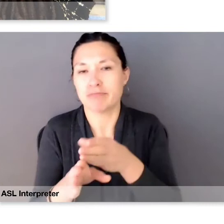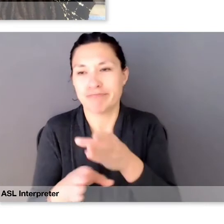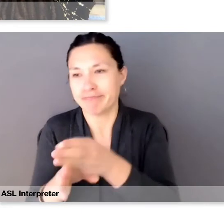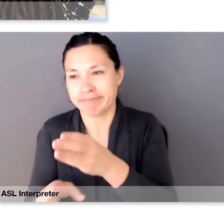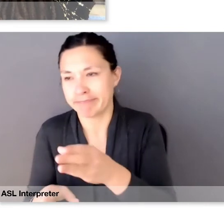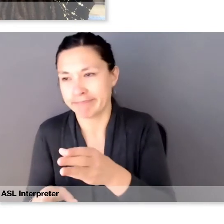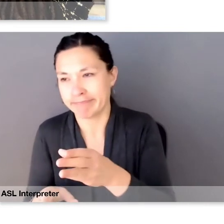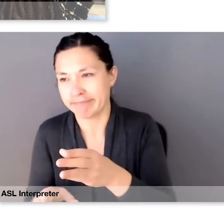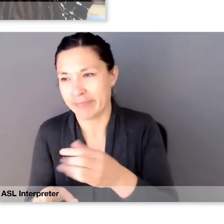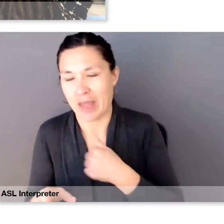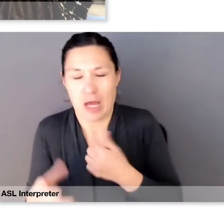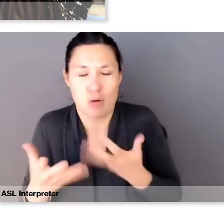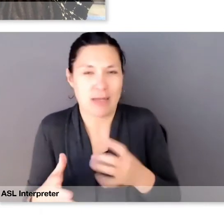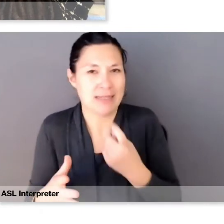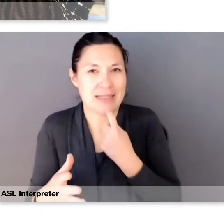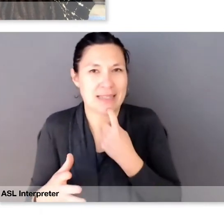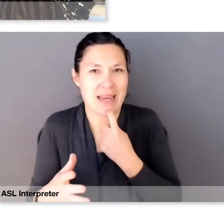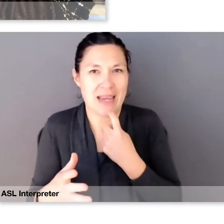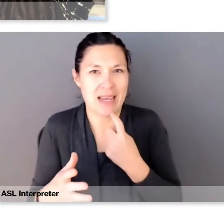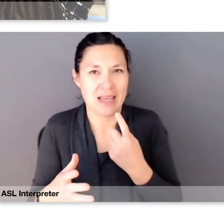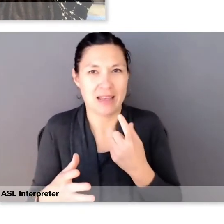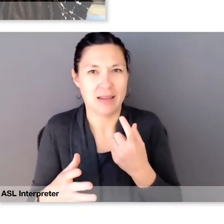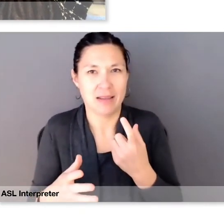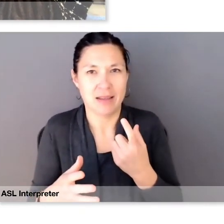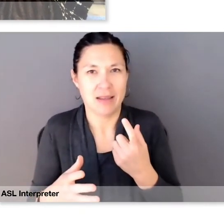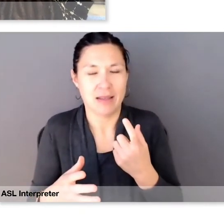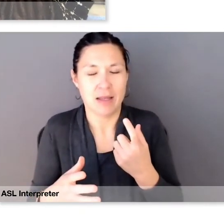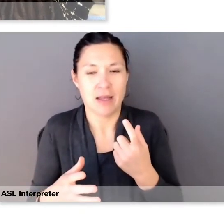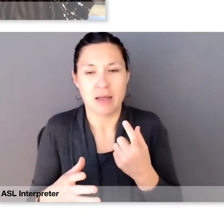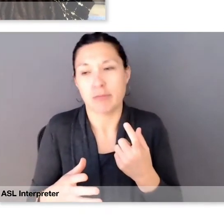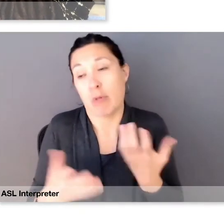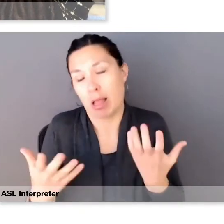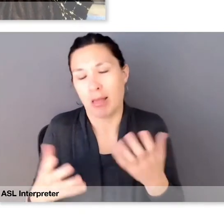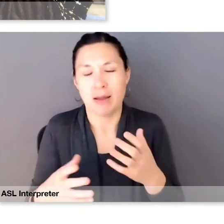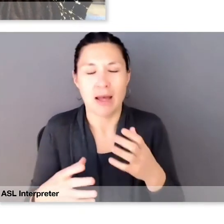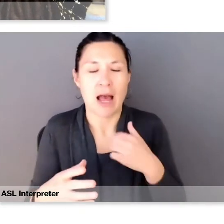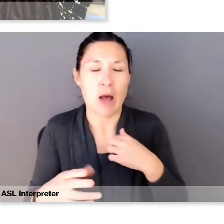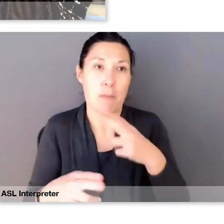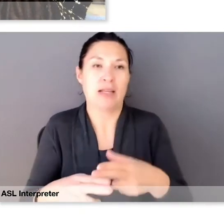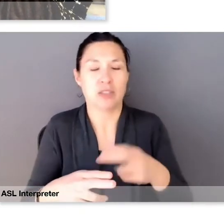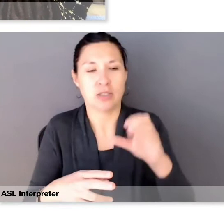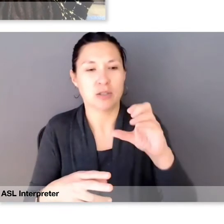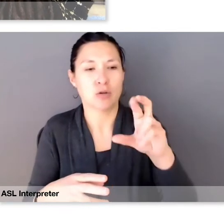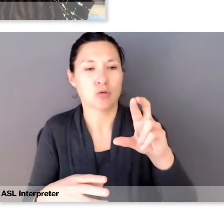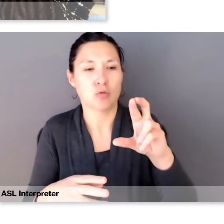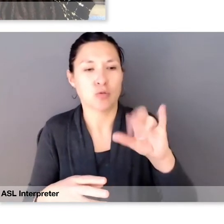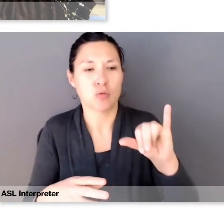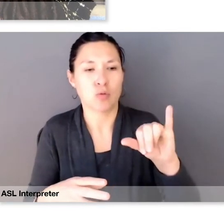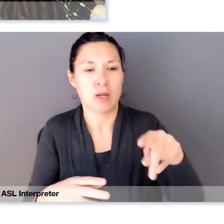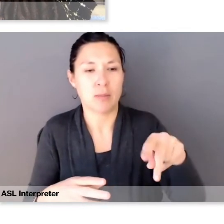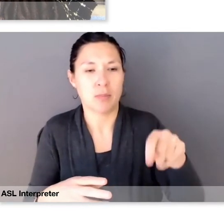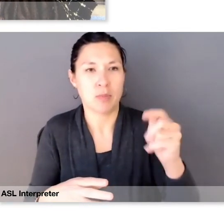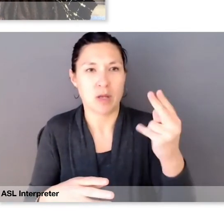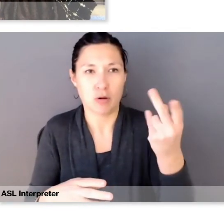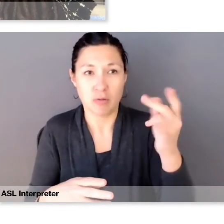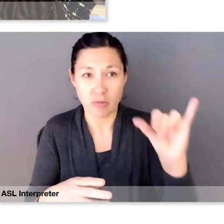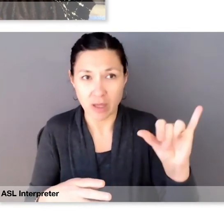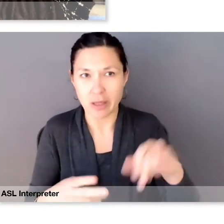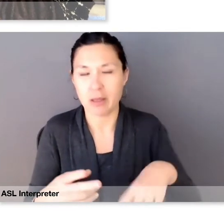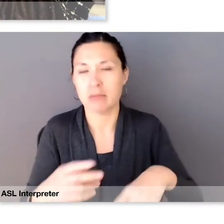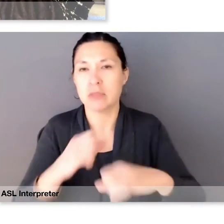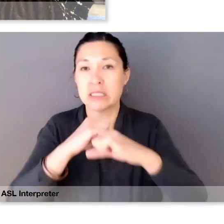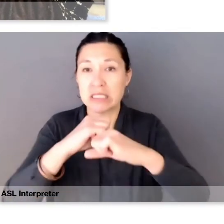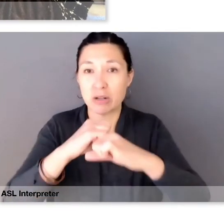controversial for my colleagues in cryptography and security, but I think one tension that comes up there in a very different context is that there are systems that we